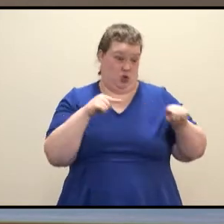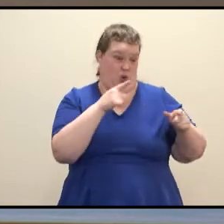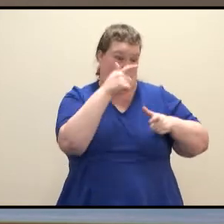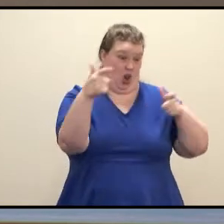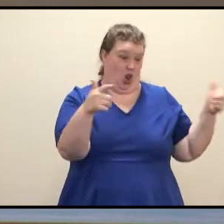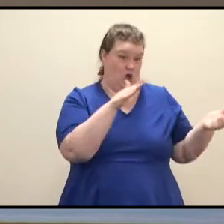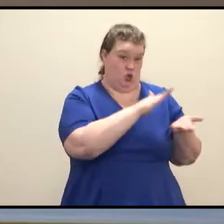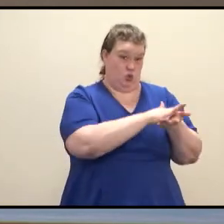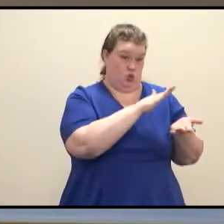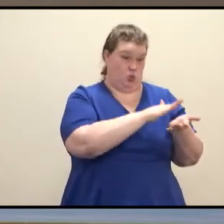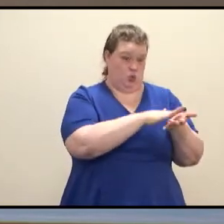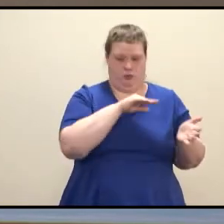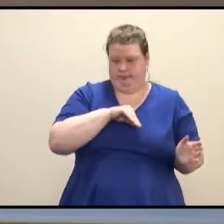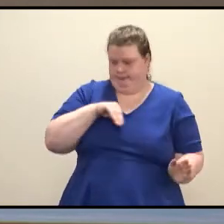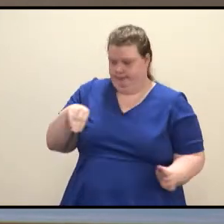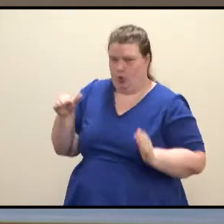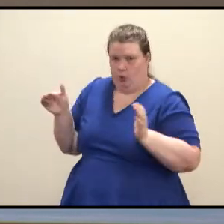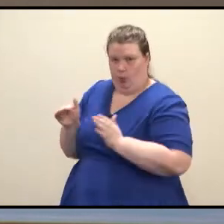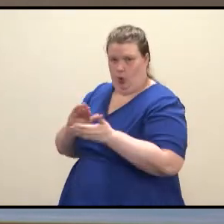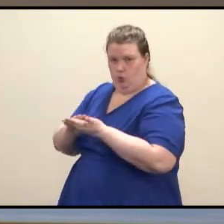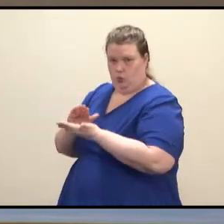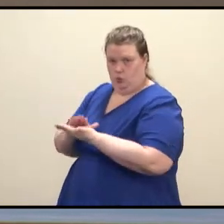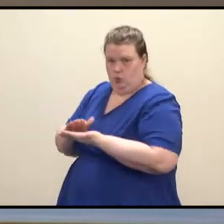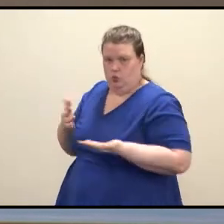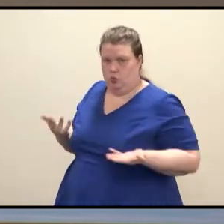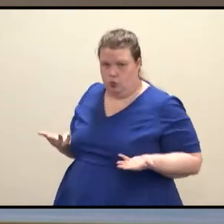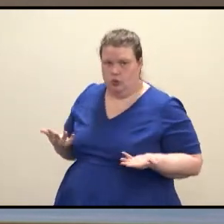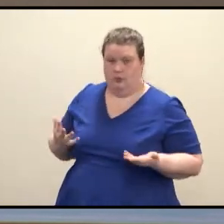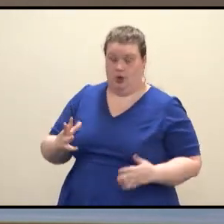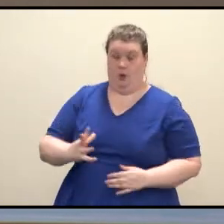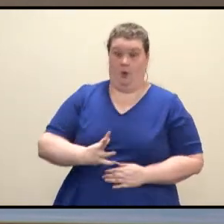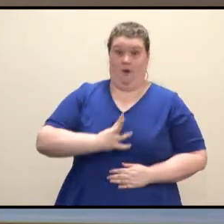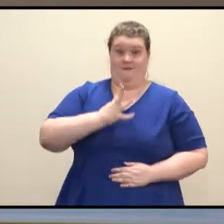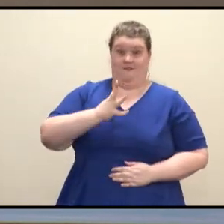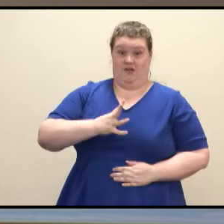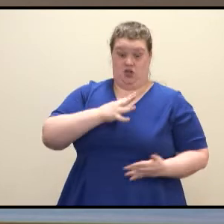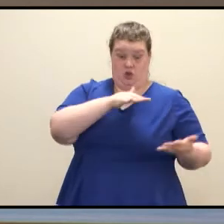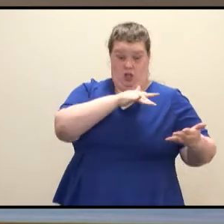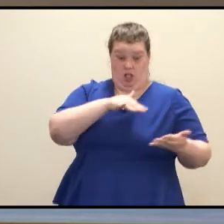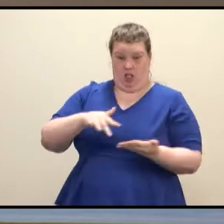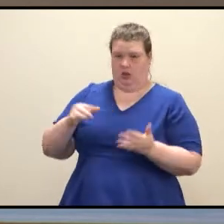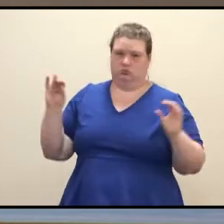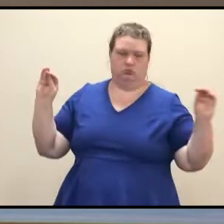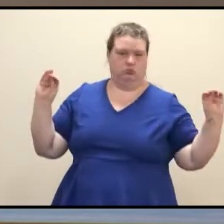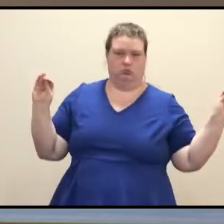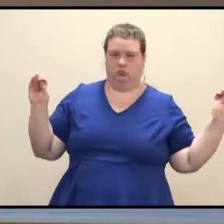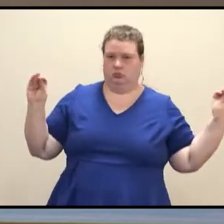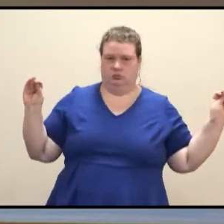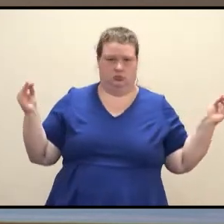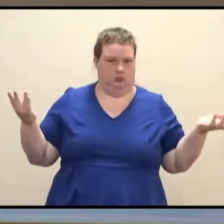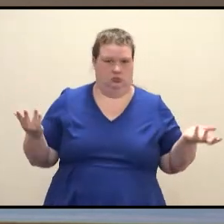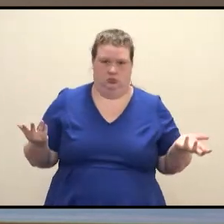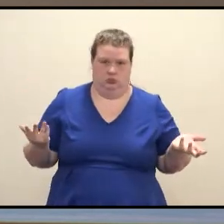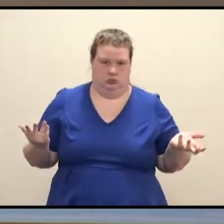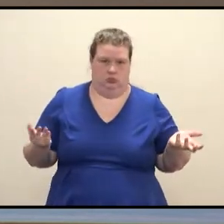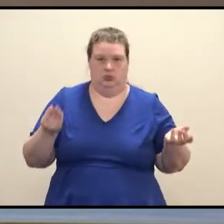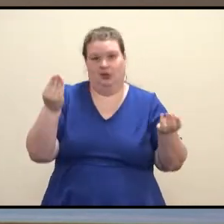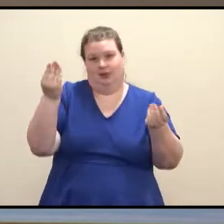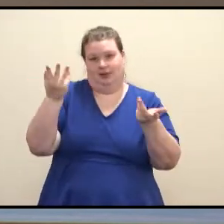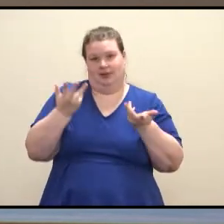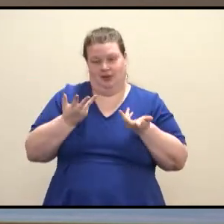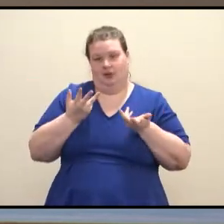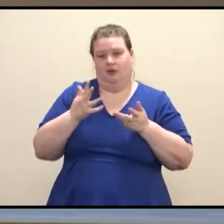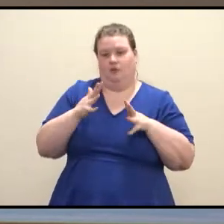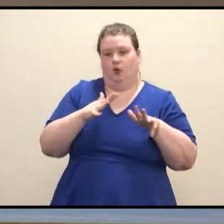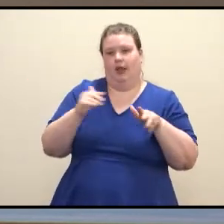school, just all kinds of reasons, but no official study of that other than the data that we have on leaver